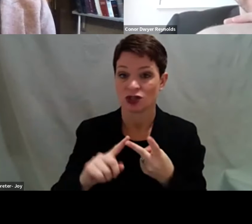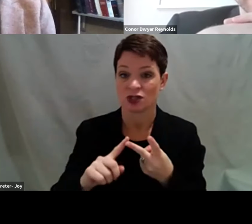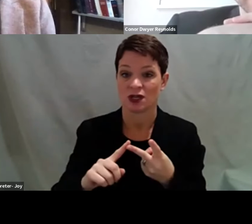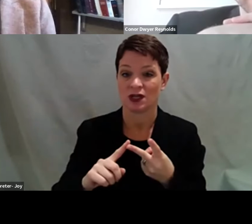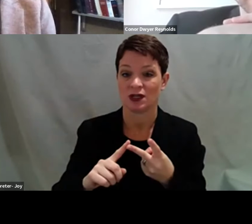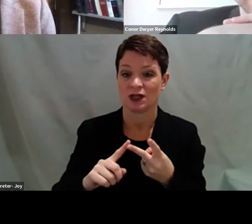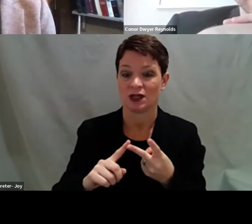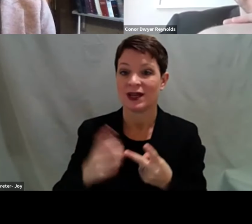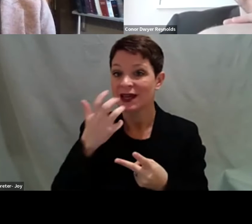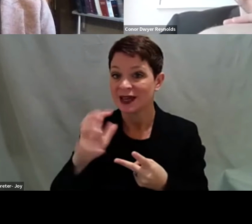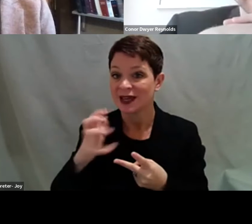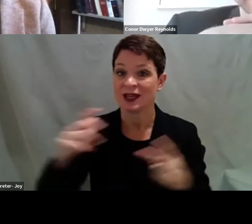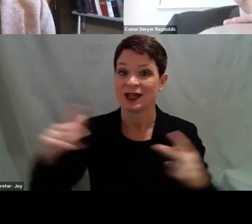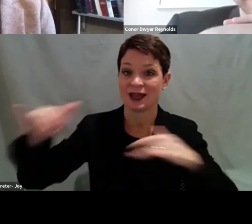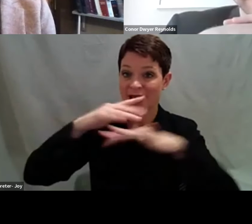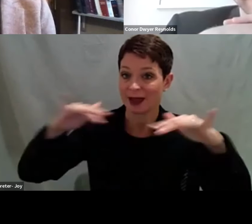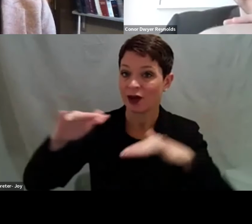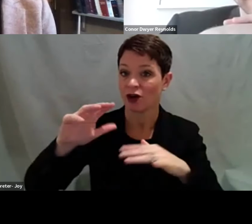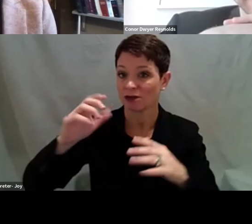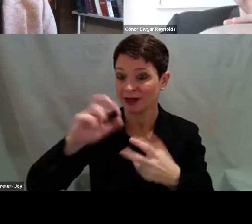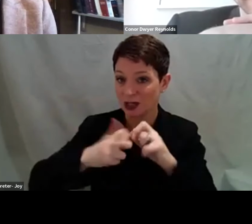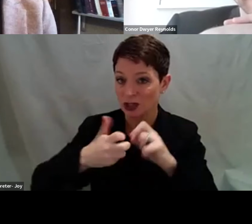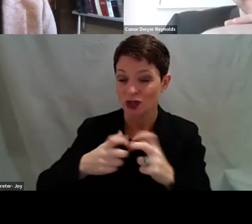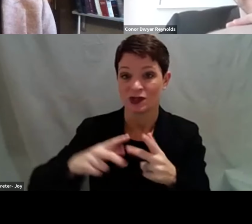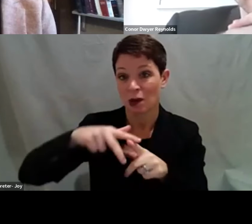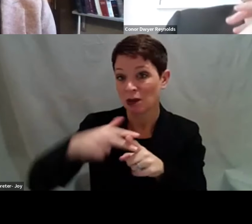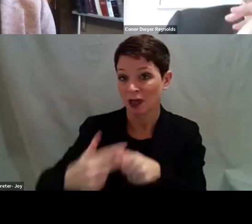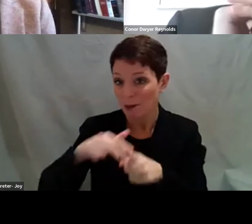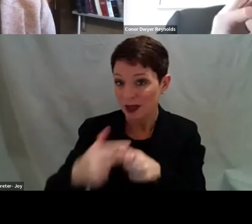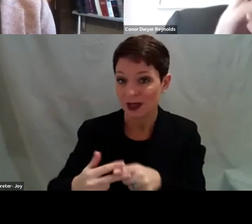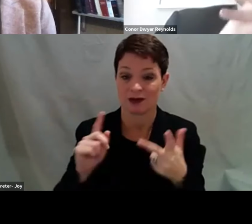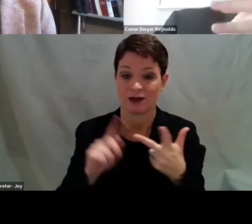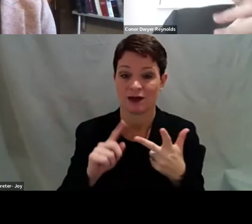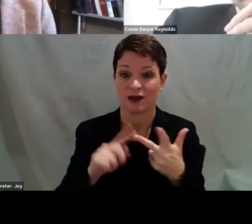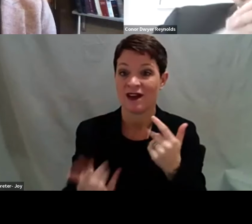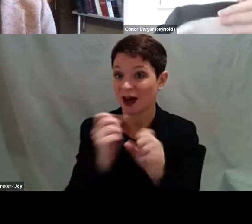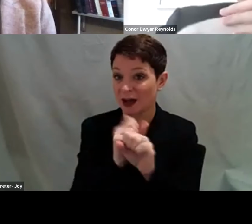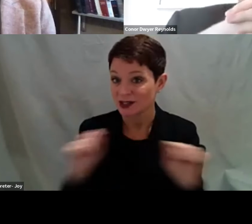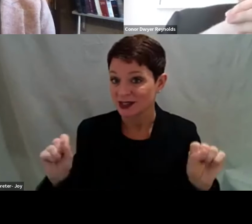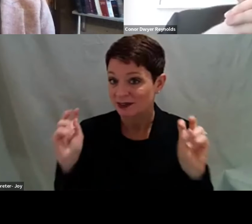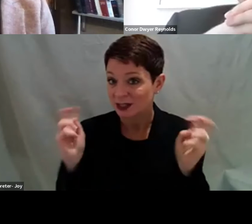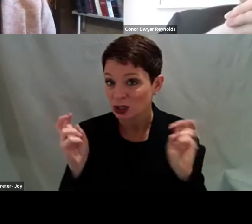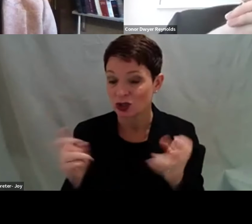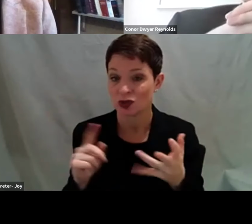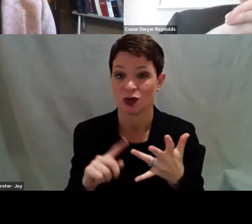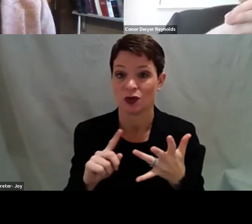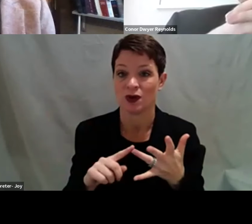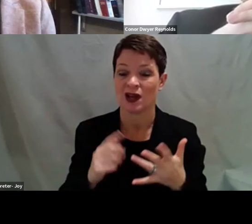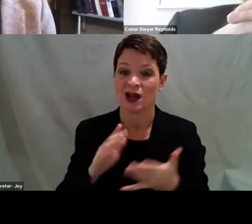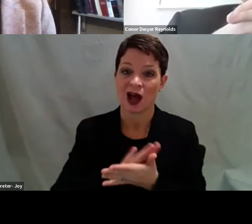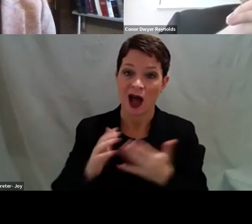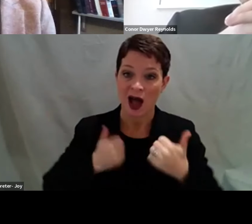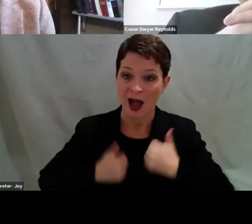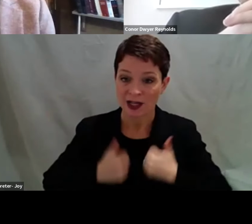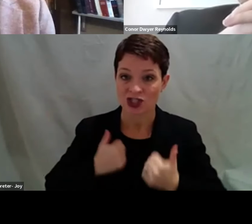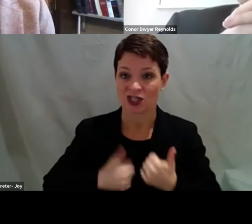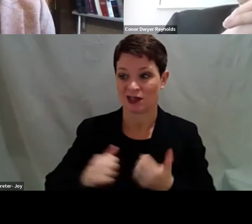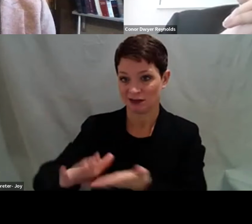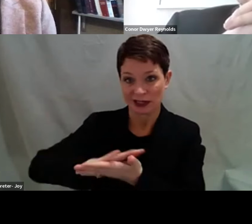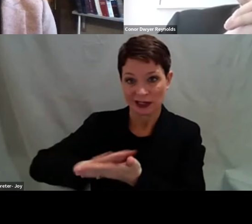and ventilation issues, plumbing, fire safety issues, hygiene, sanitation,